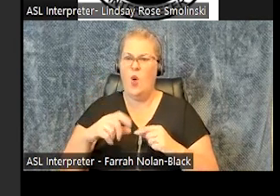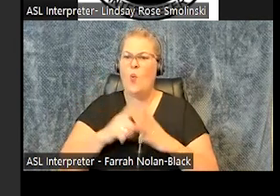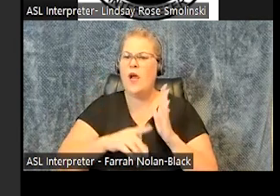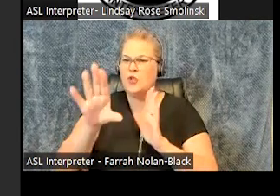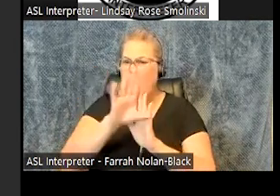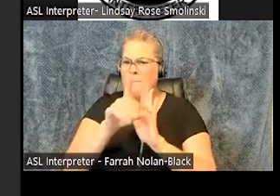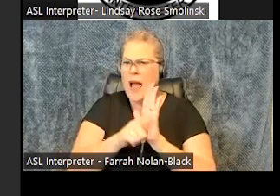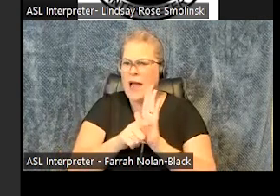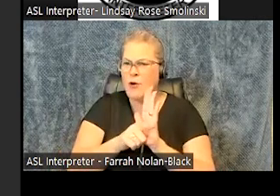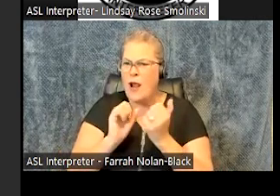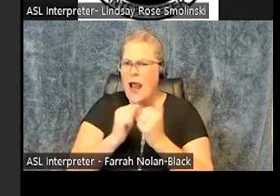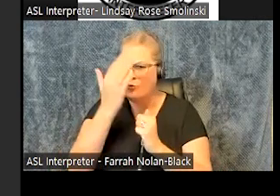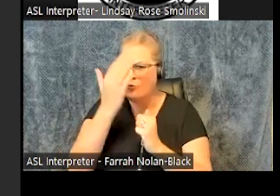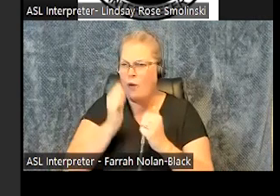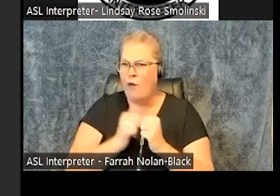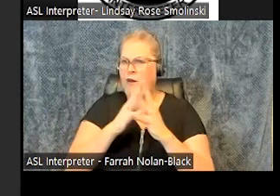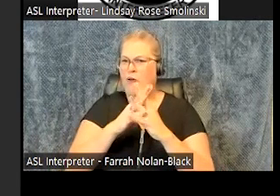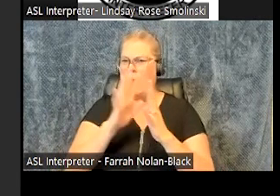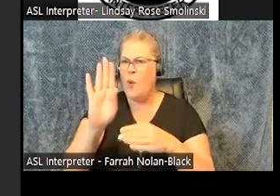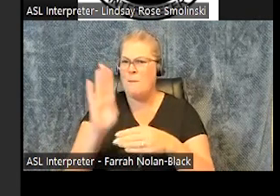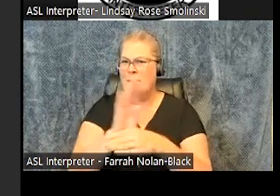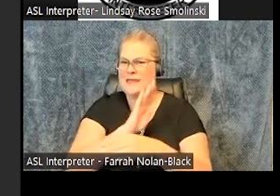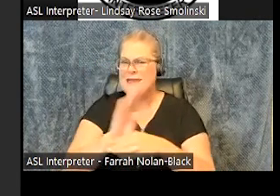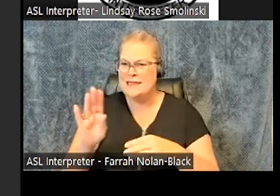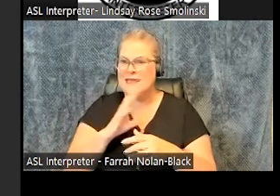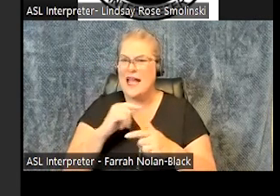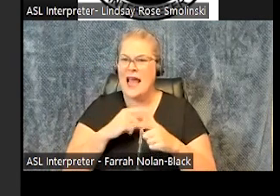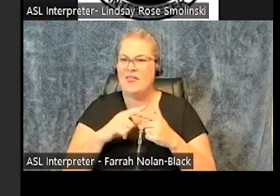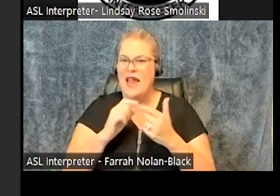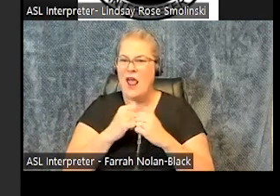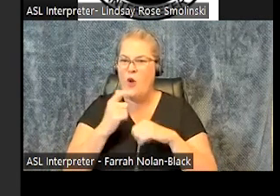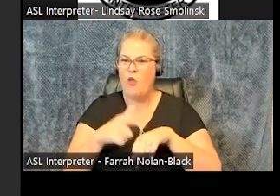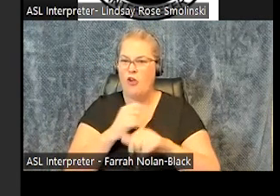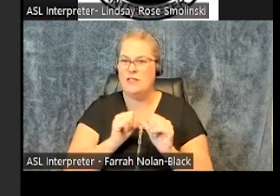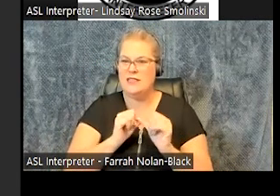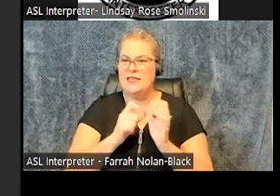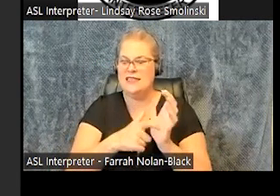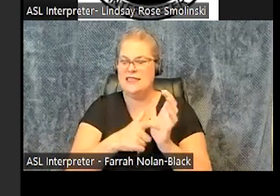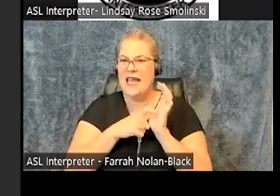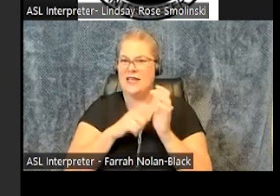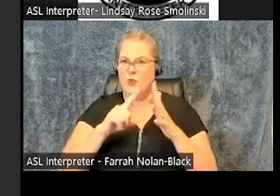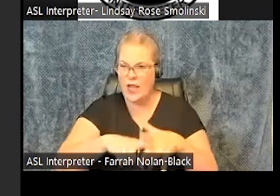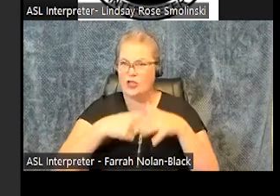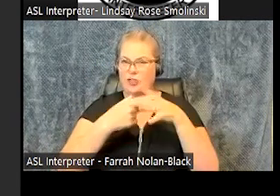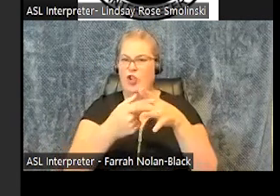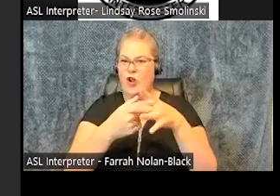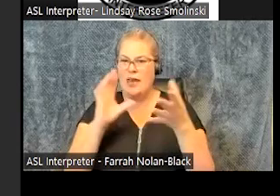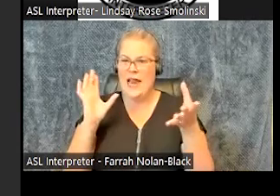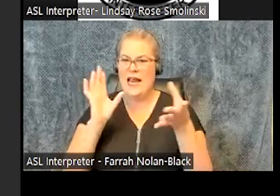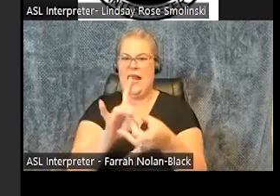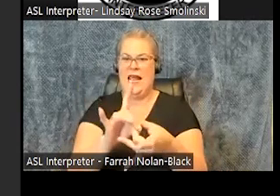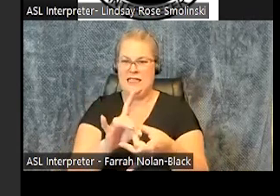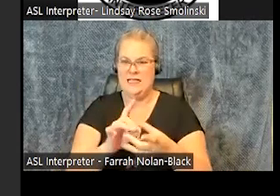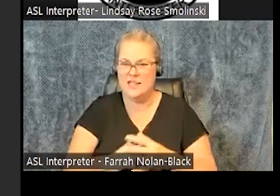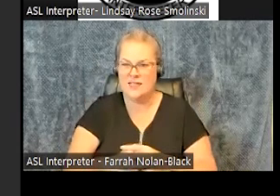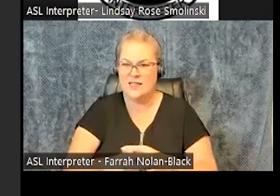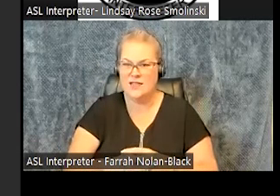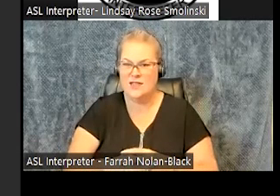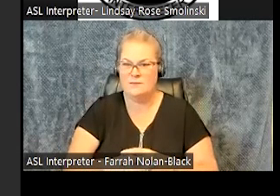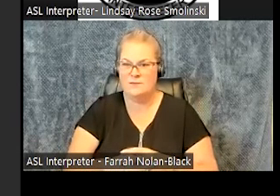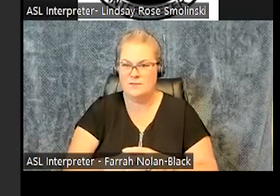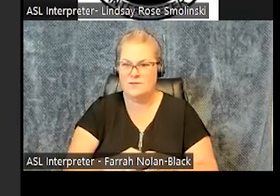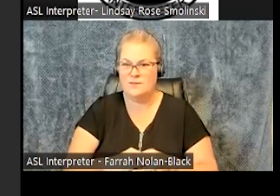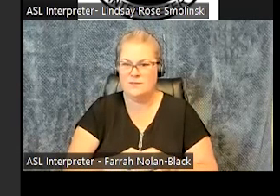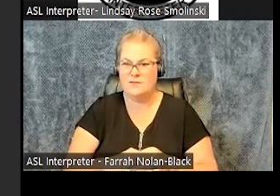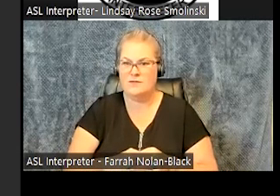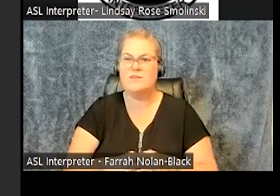your business? And the second part of the question, how long did it take you to get started and connected? Yeah, I had no